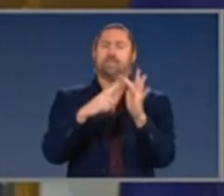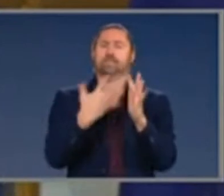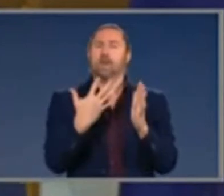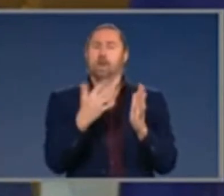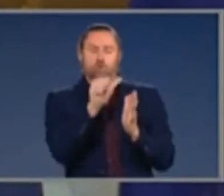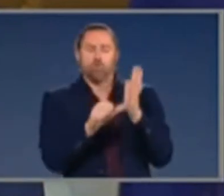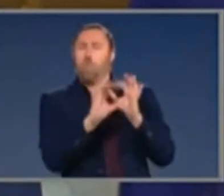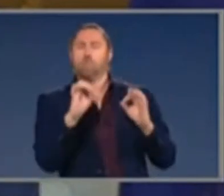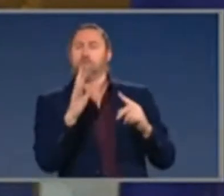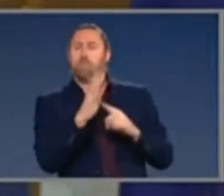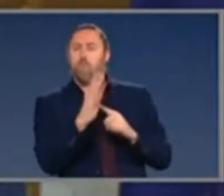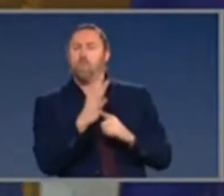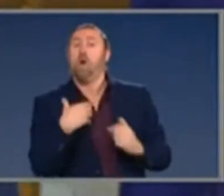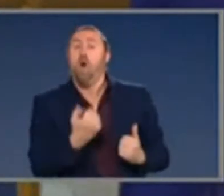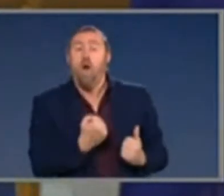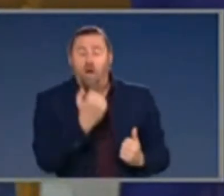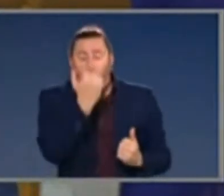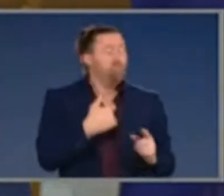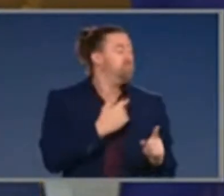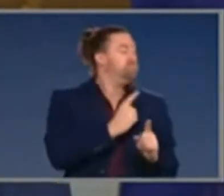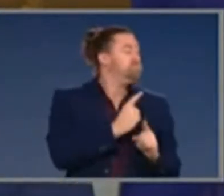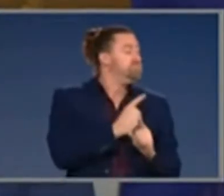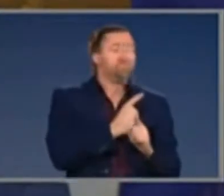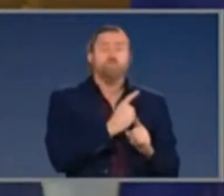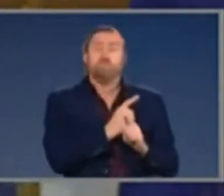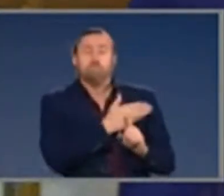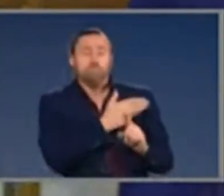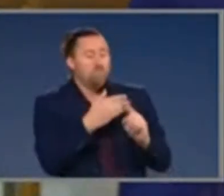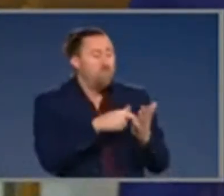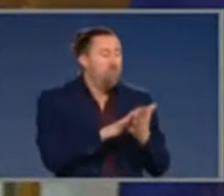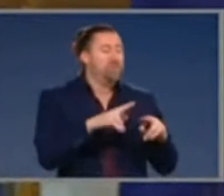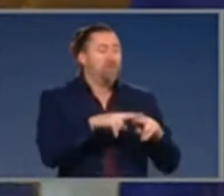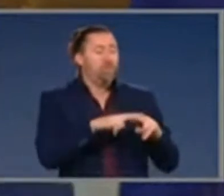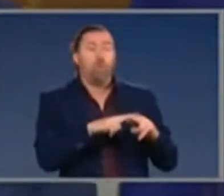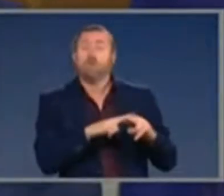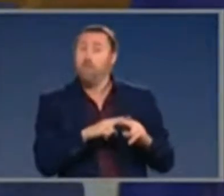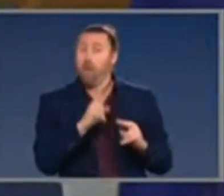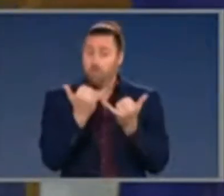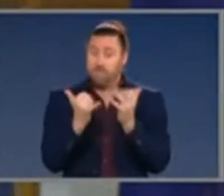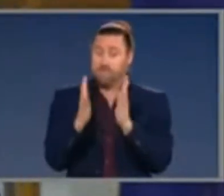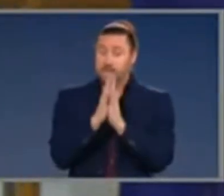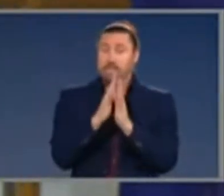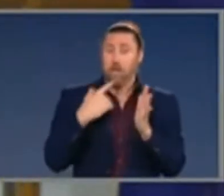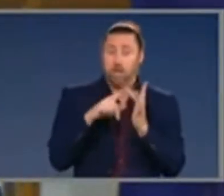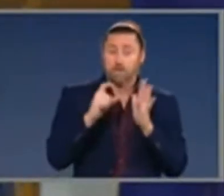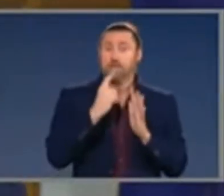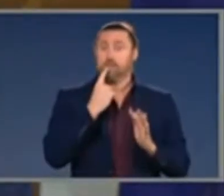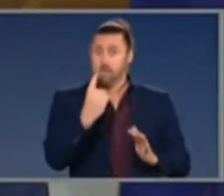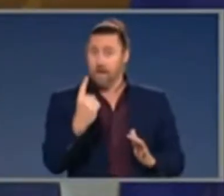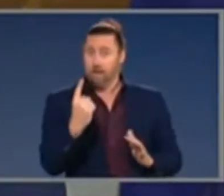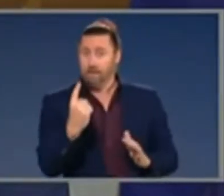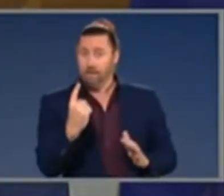informal discussions with people late last week. Certainly on the weekend, on Sunday, I did say that this has